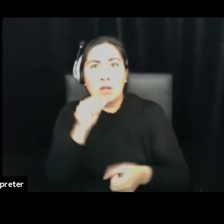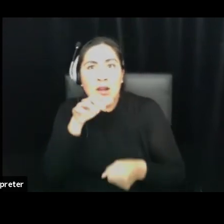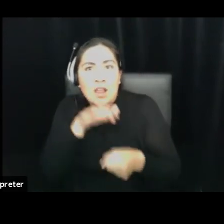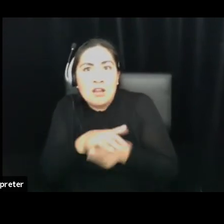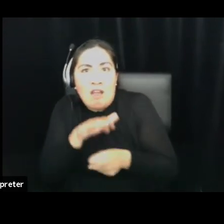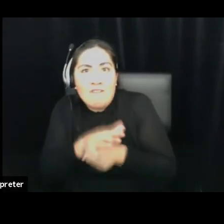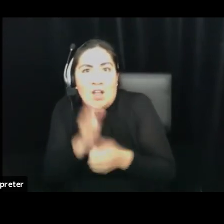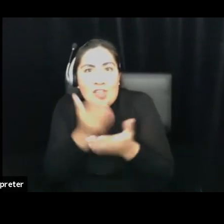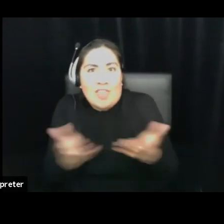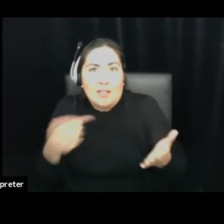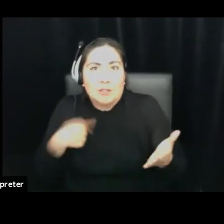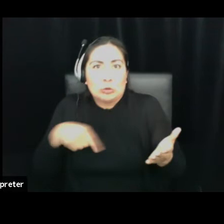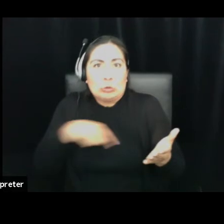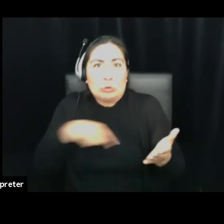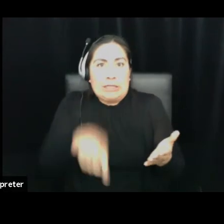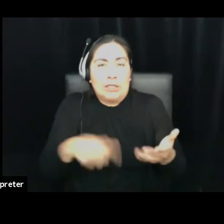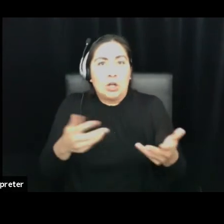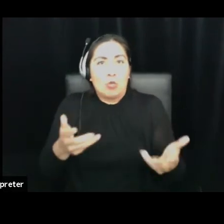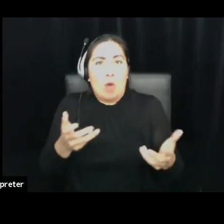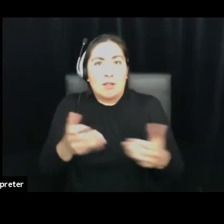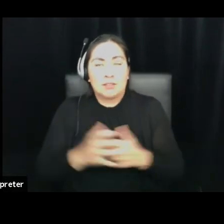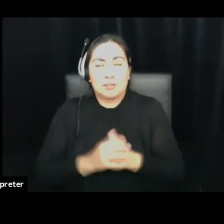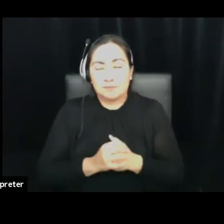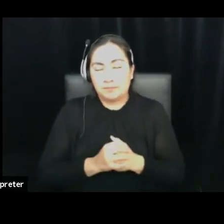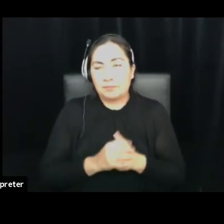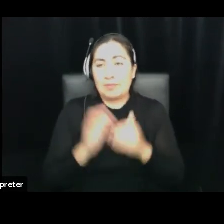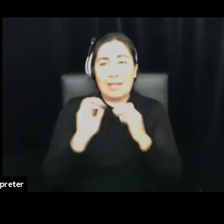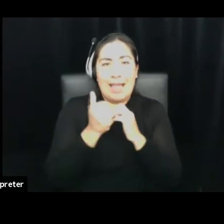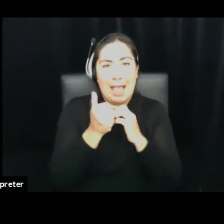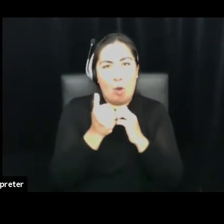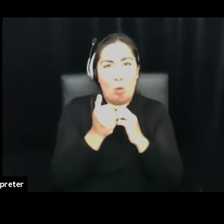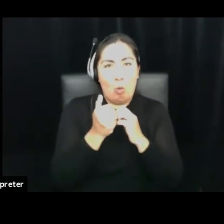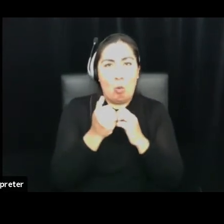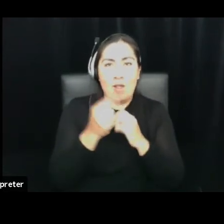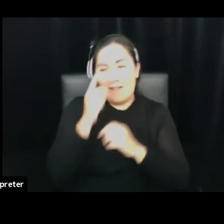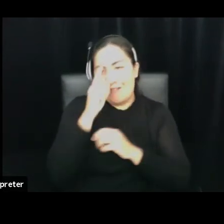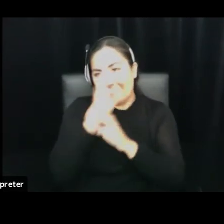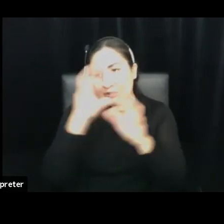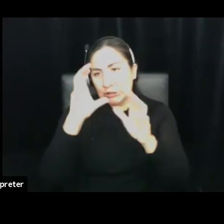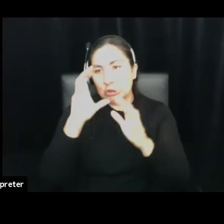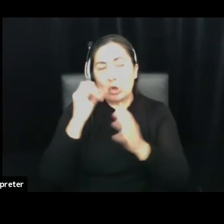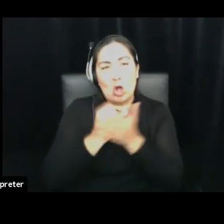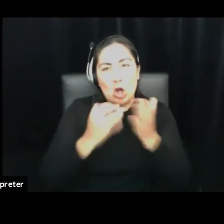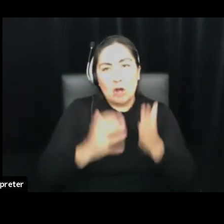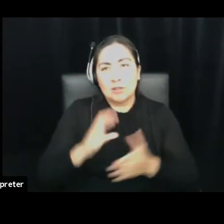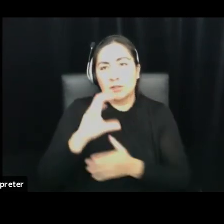and want. Here's how the visual artist Christine Garvey